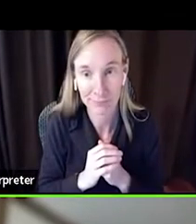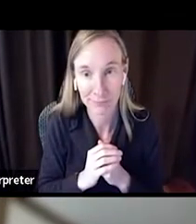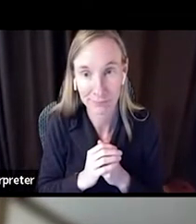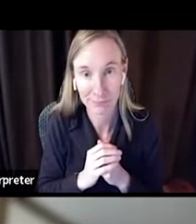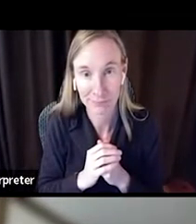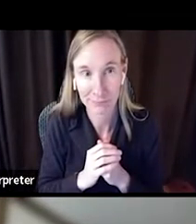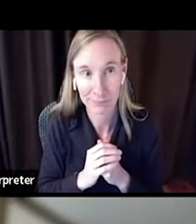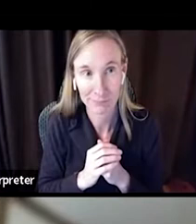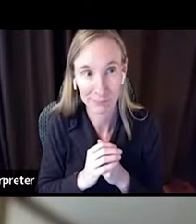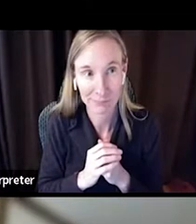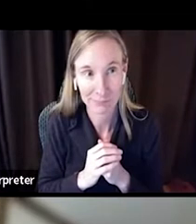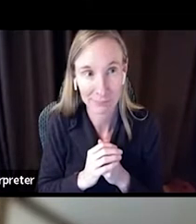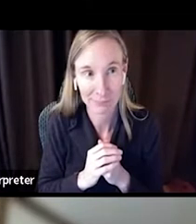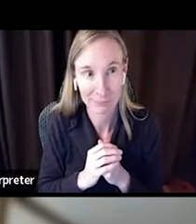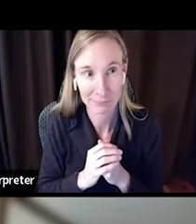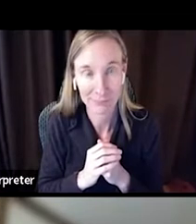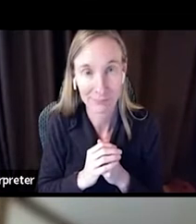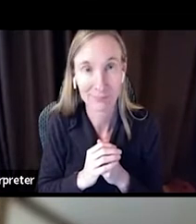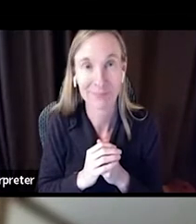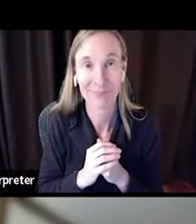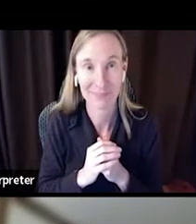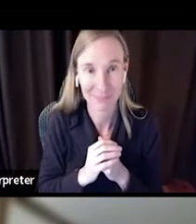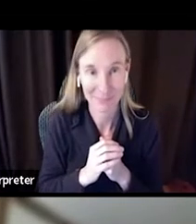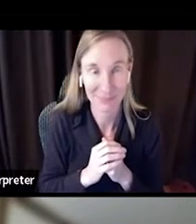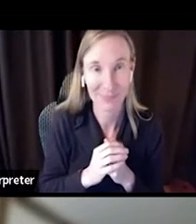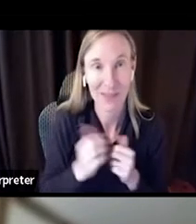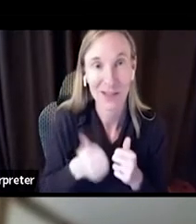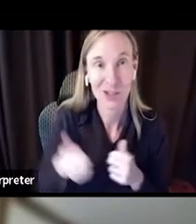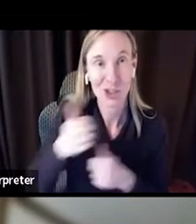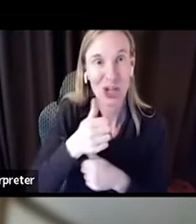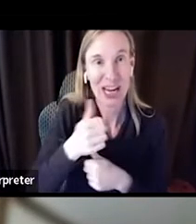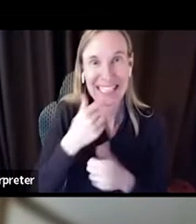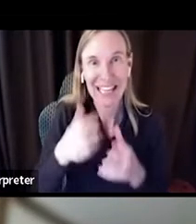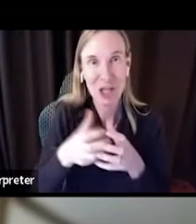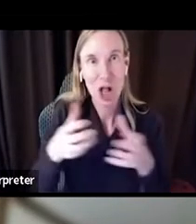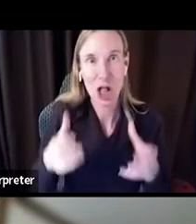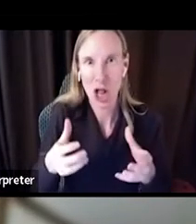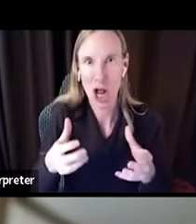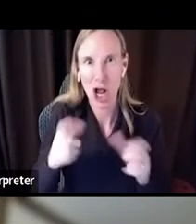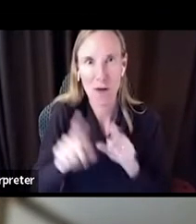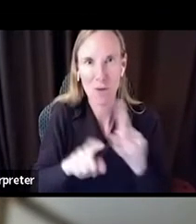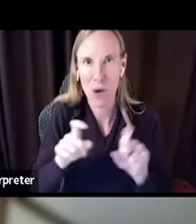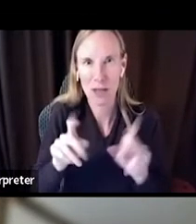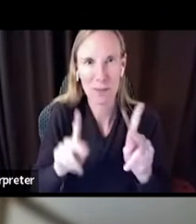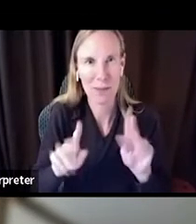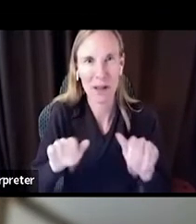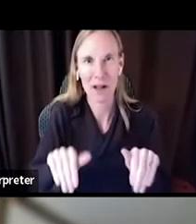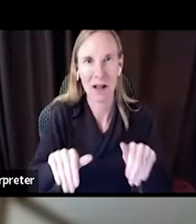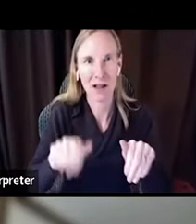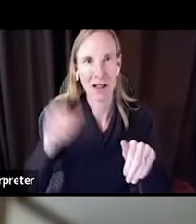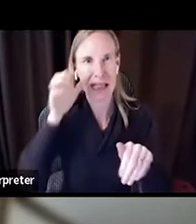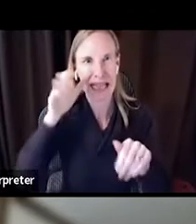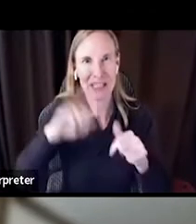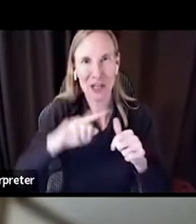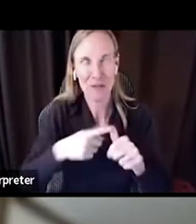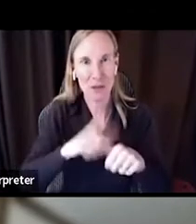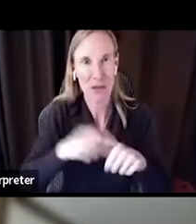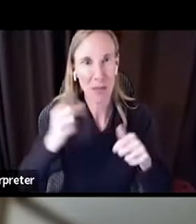I think there's a lot of underlying questions that probably aren't clear to someone listening for the first time, but I think we should